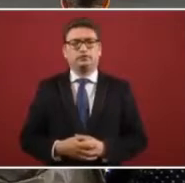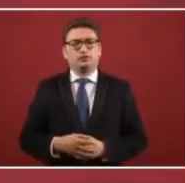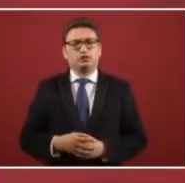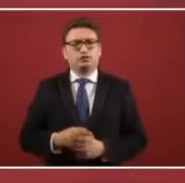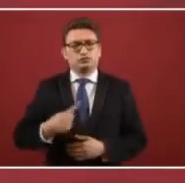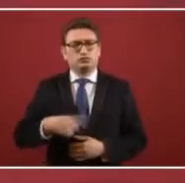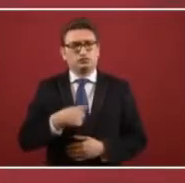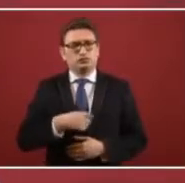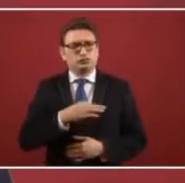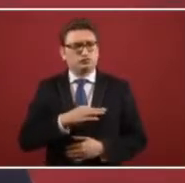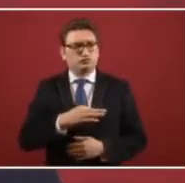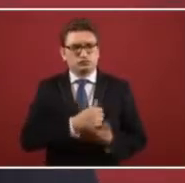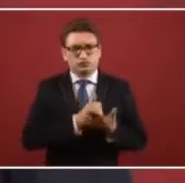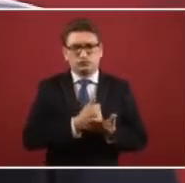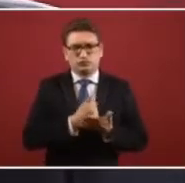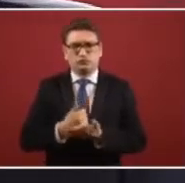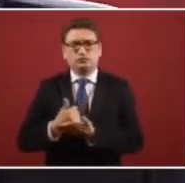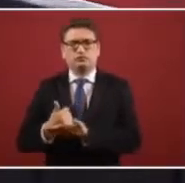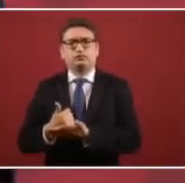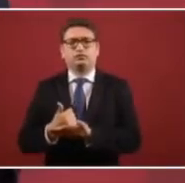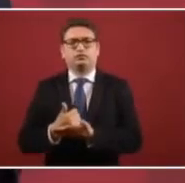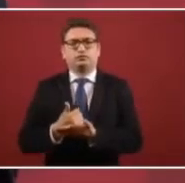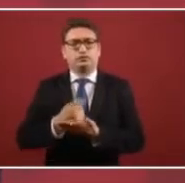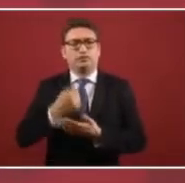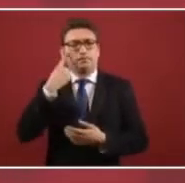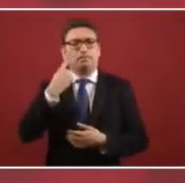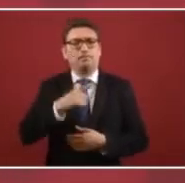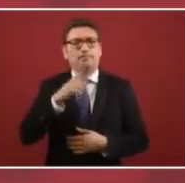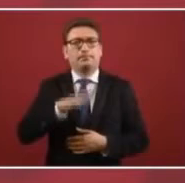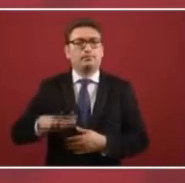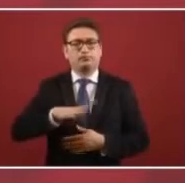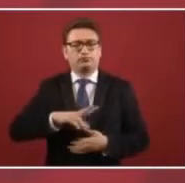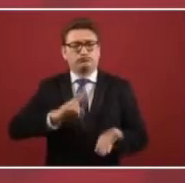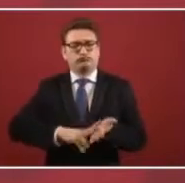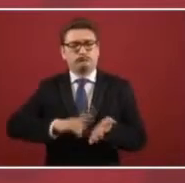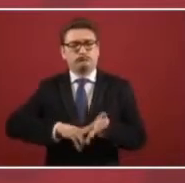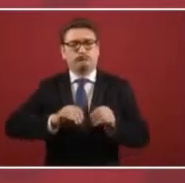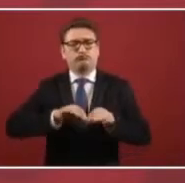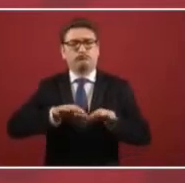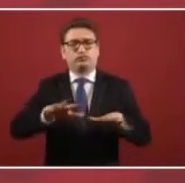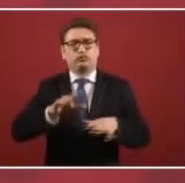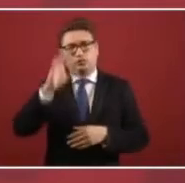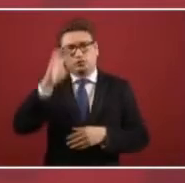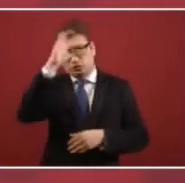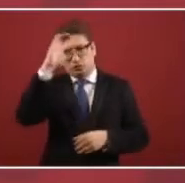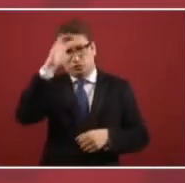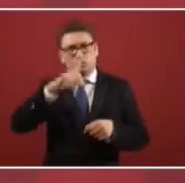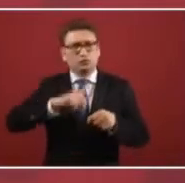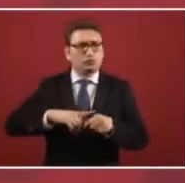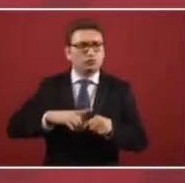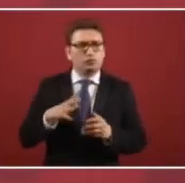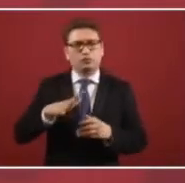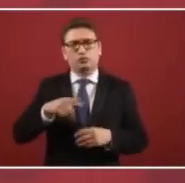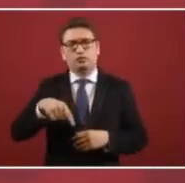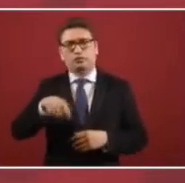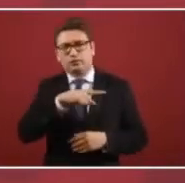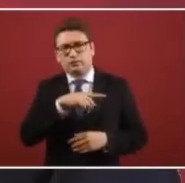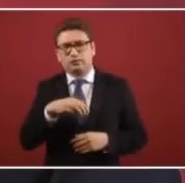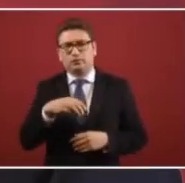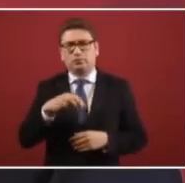what can be helpful in the strengthening of values. Cultural,